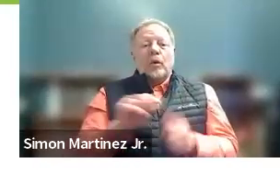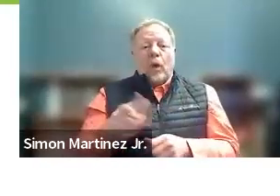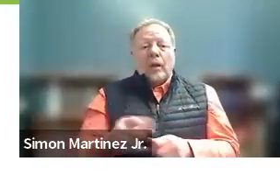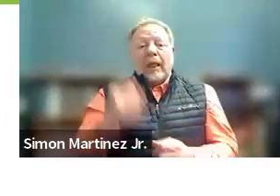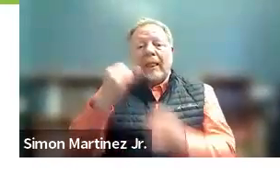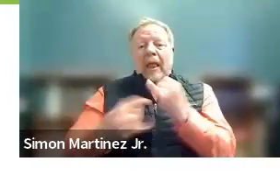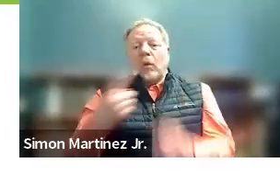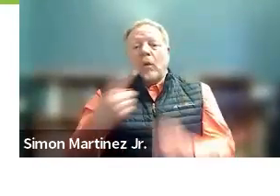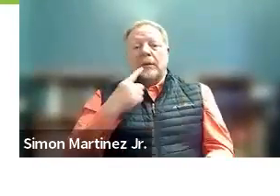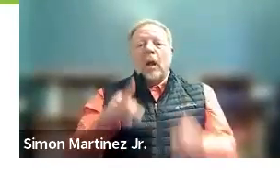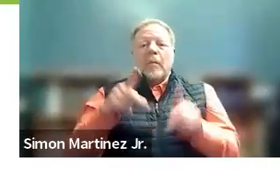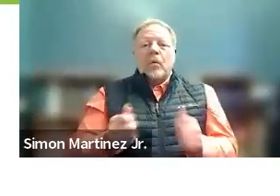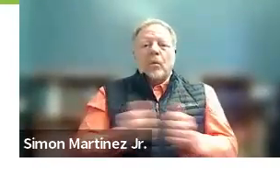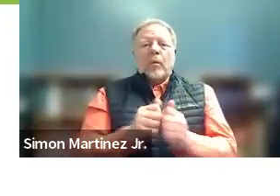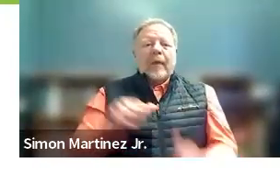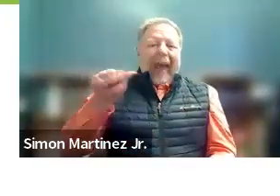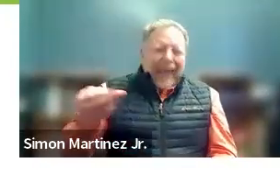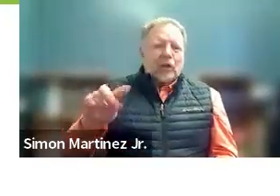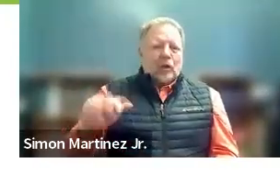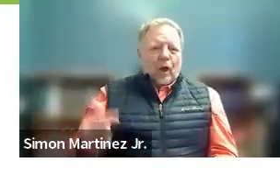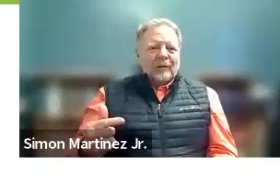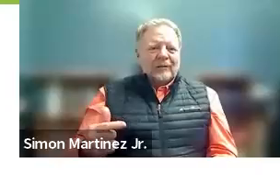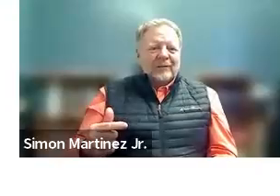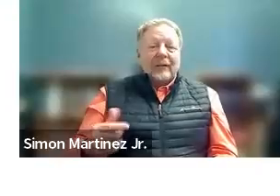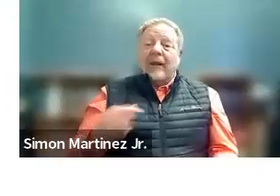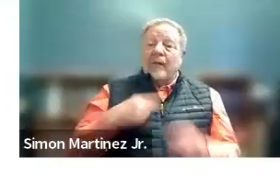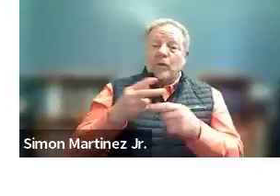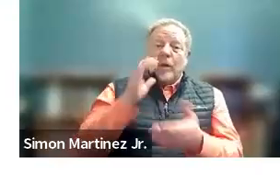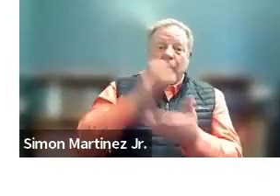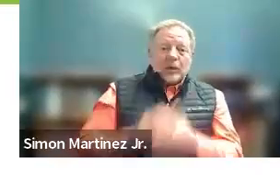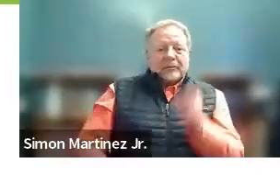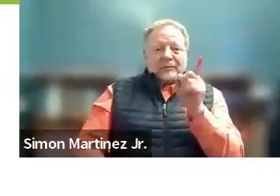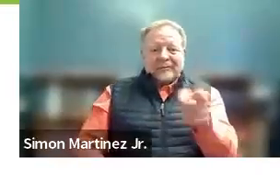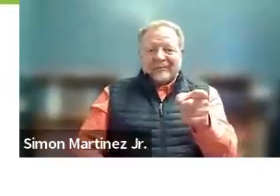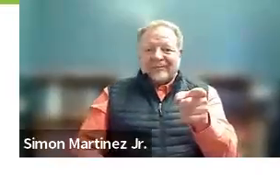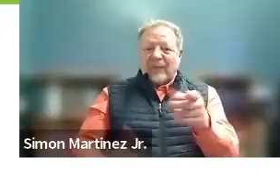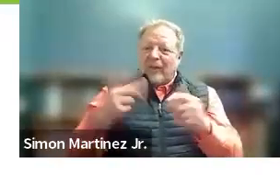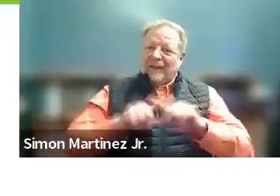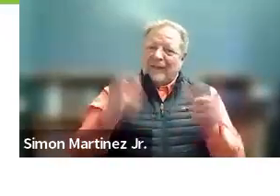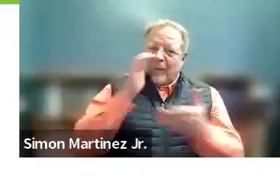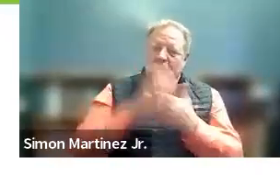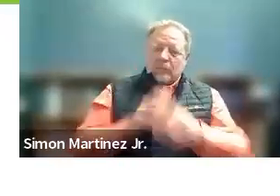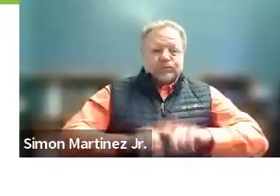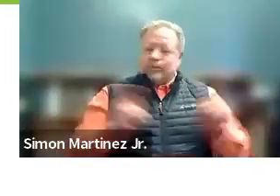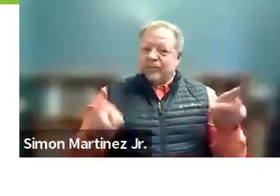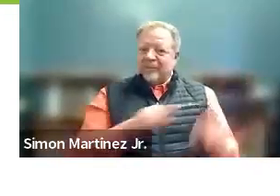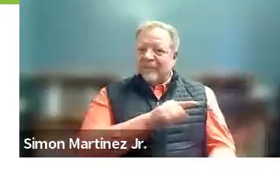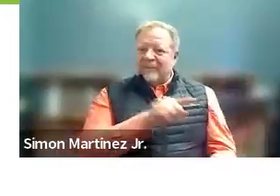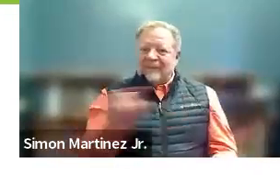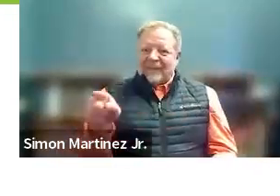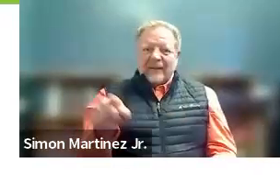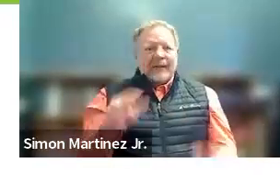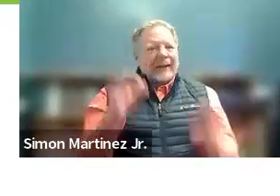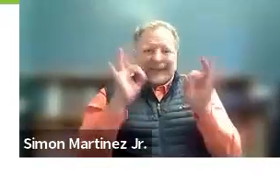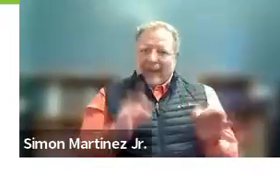Last one says person with a dog. And then if I show you what the images are, there are three really different images. They're